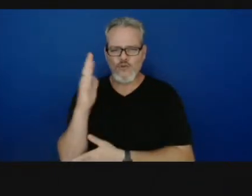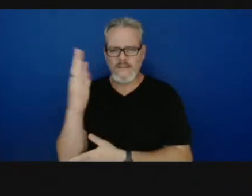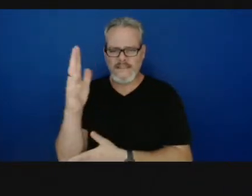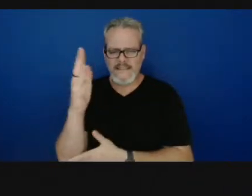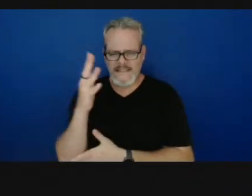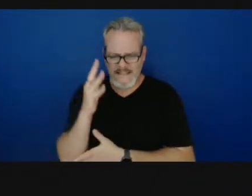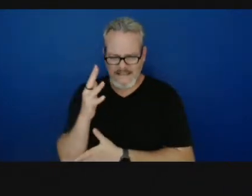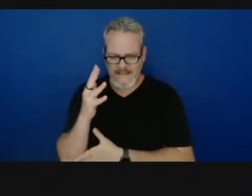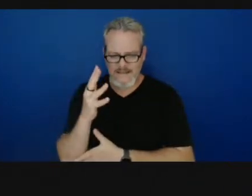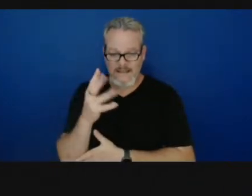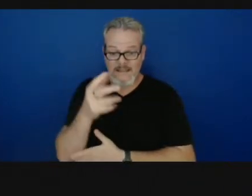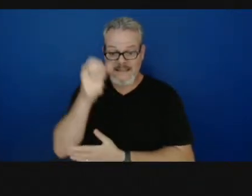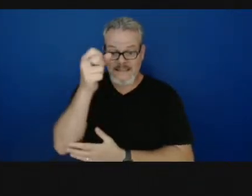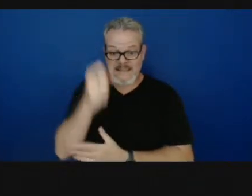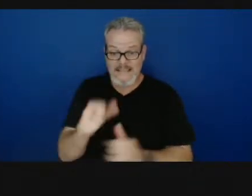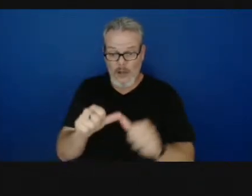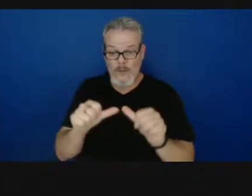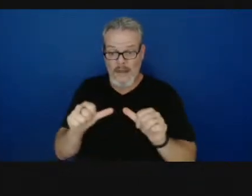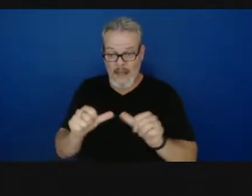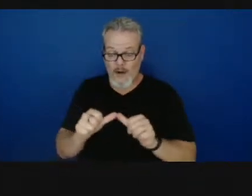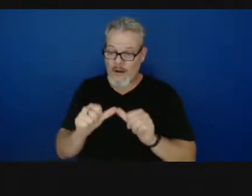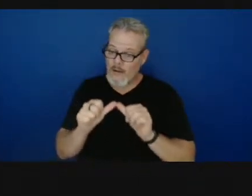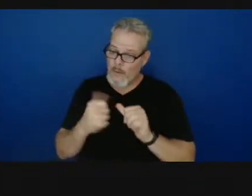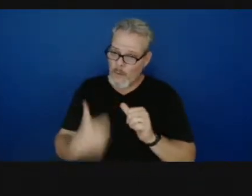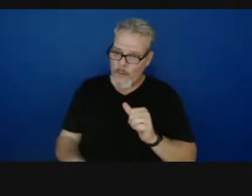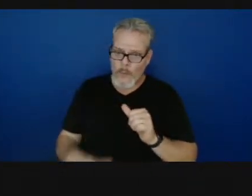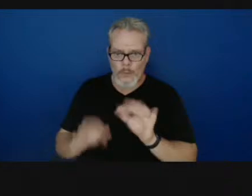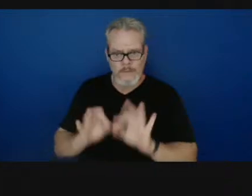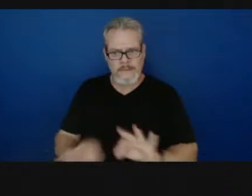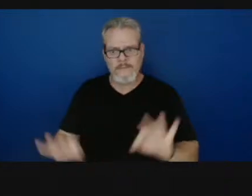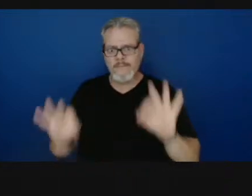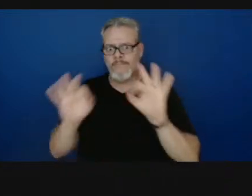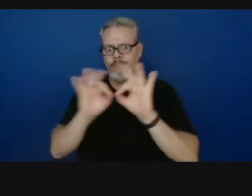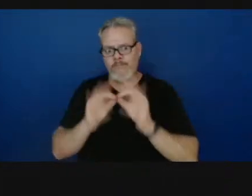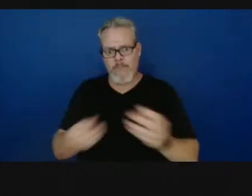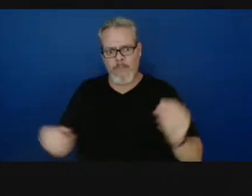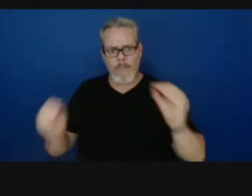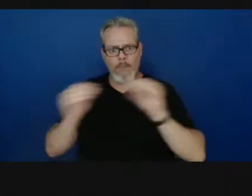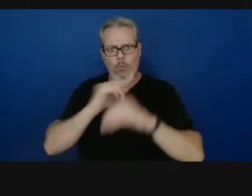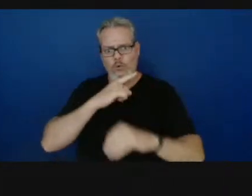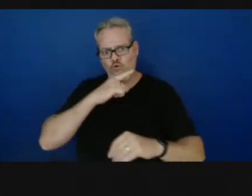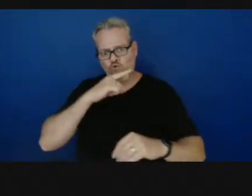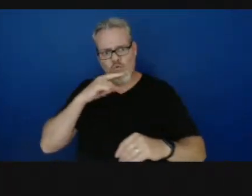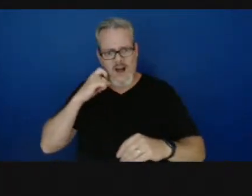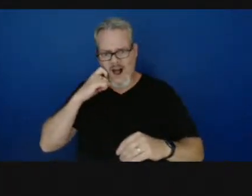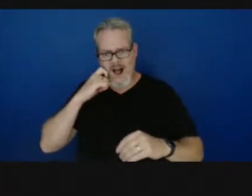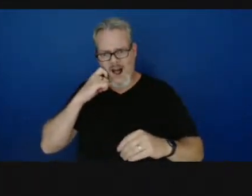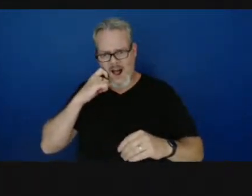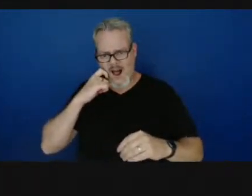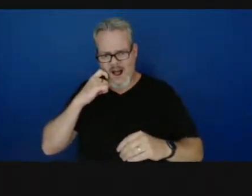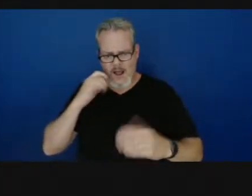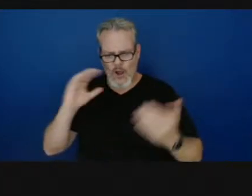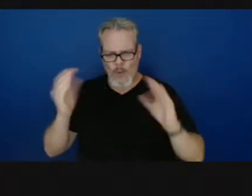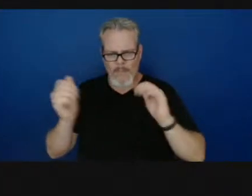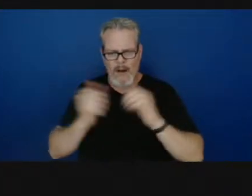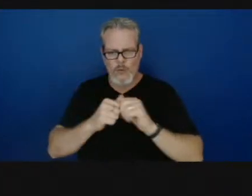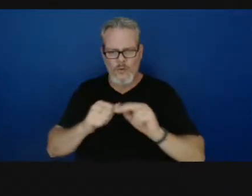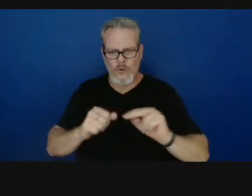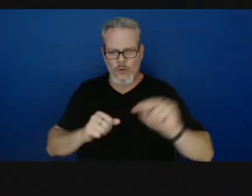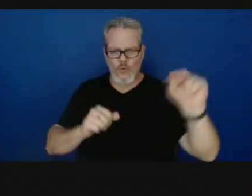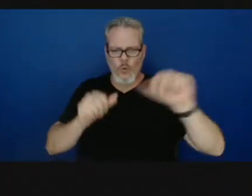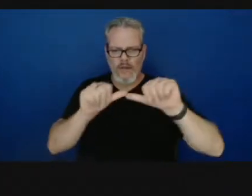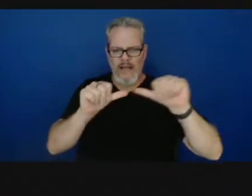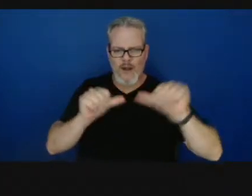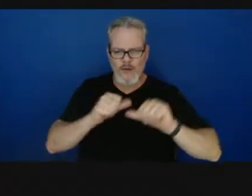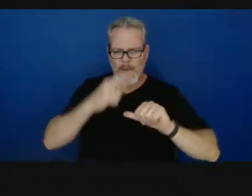flow is significantly more dry and dead than the north side, as the predominant winds have been pushing the